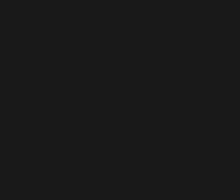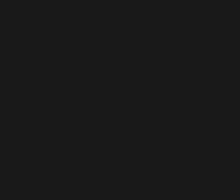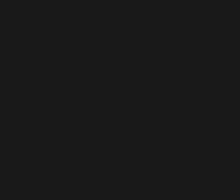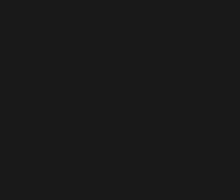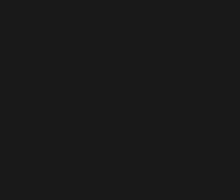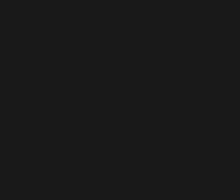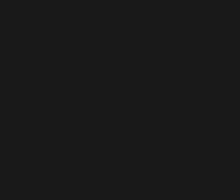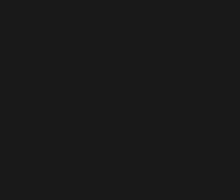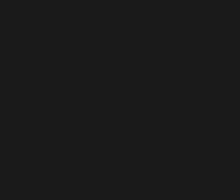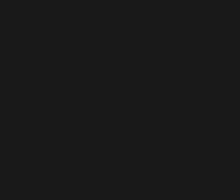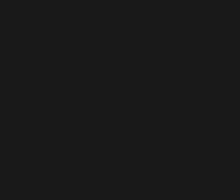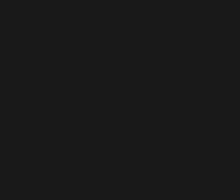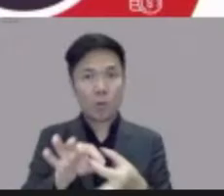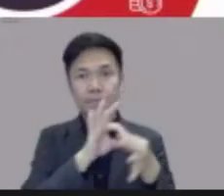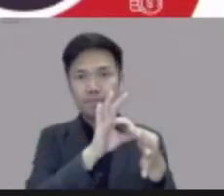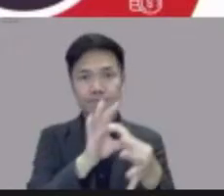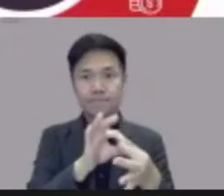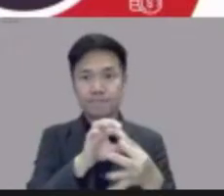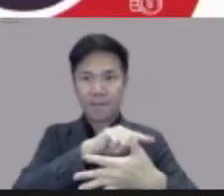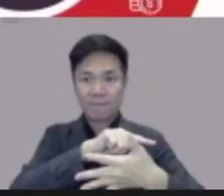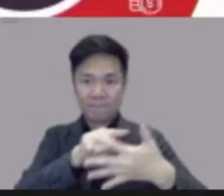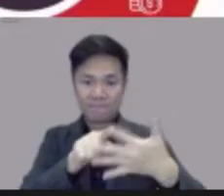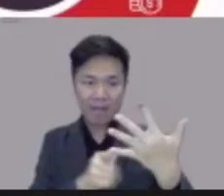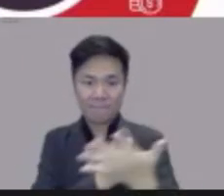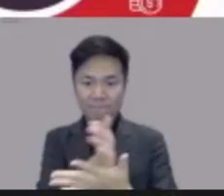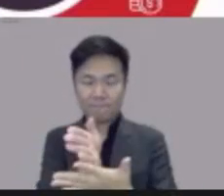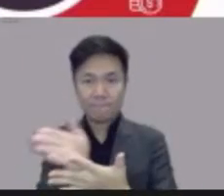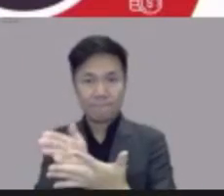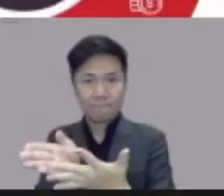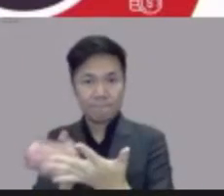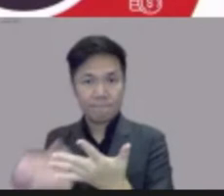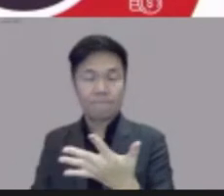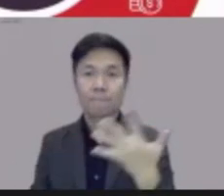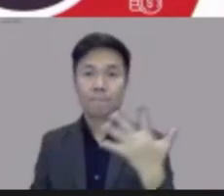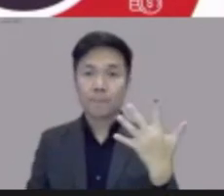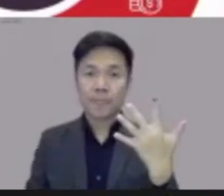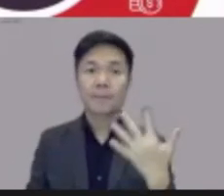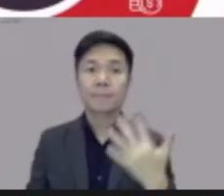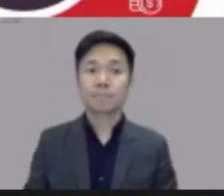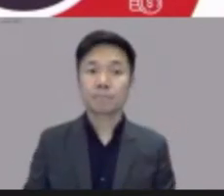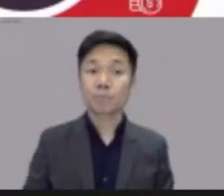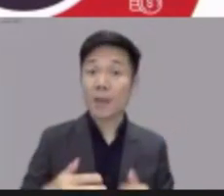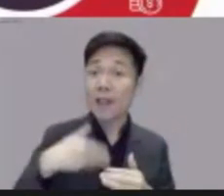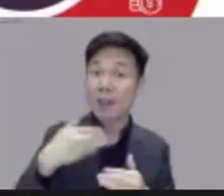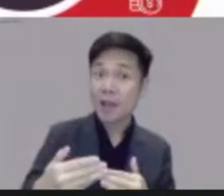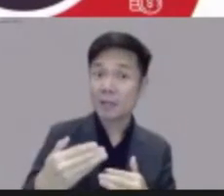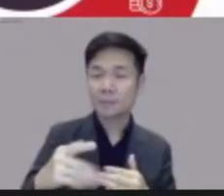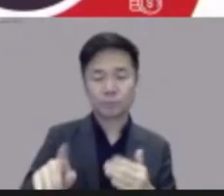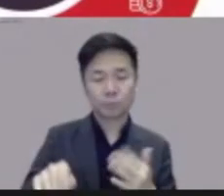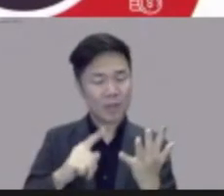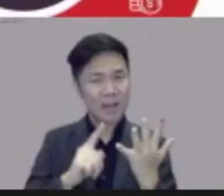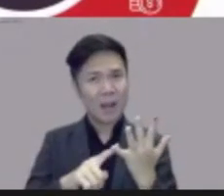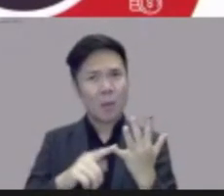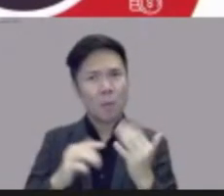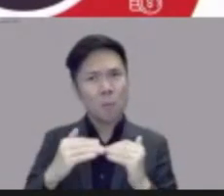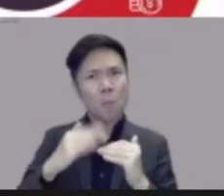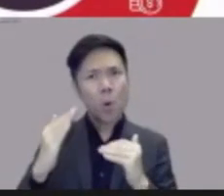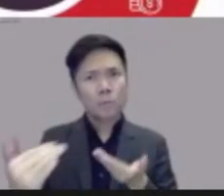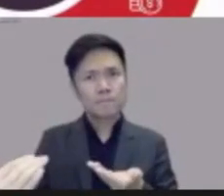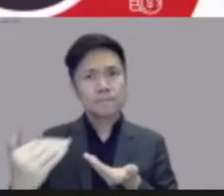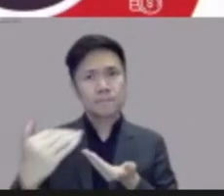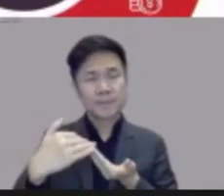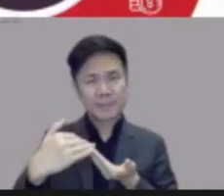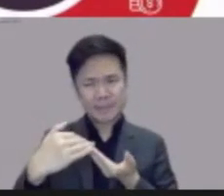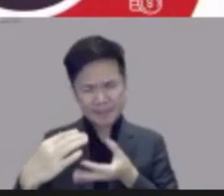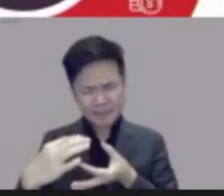participatory action also the fifth solidarity as a critical dimension of enhanced collaboration given that the